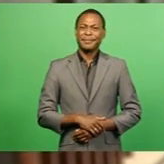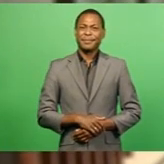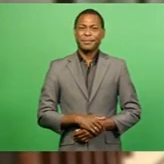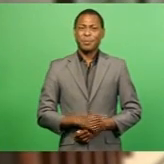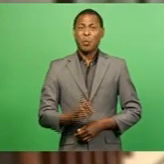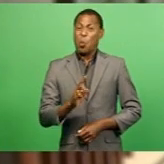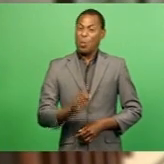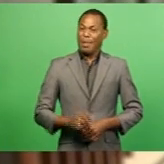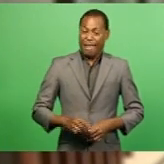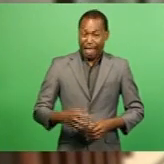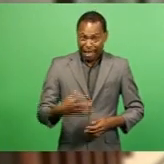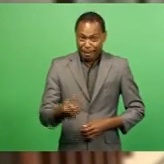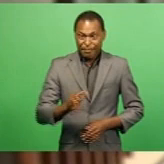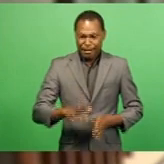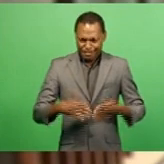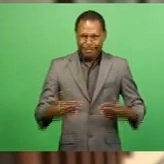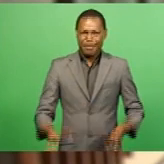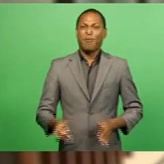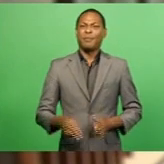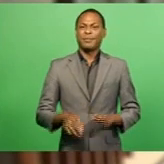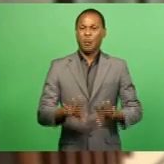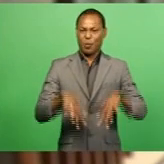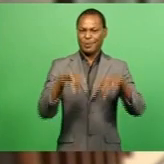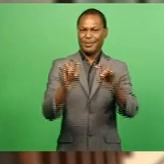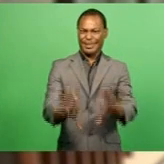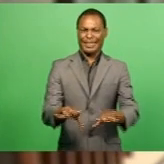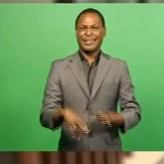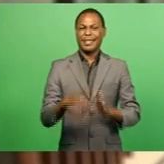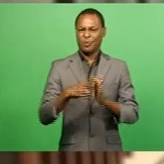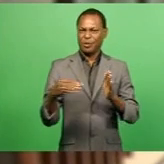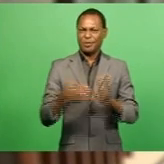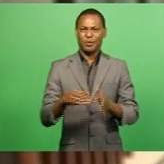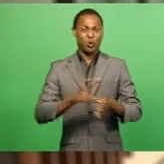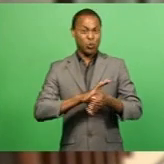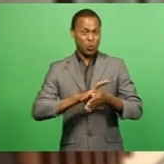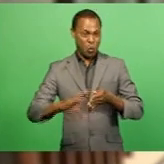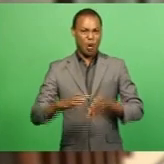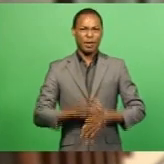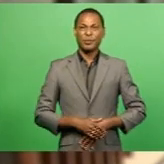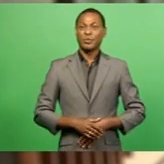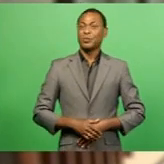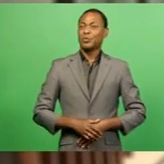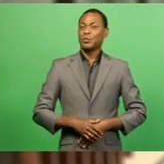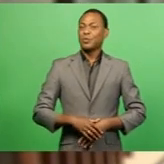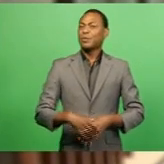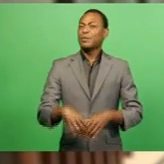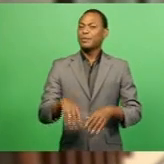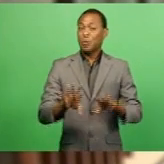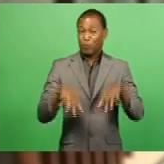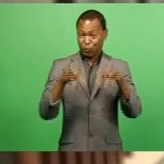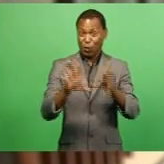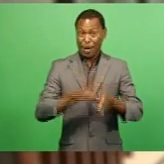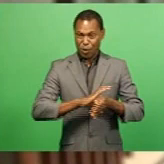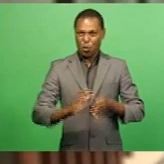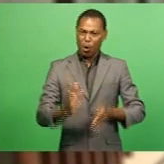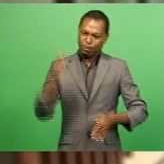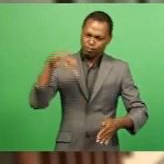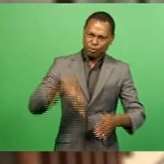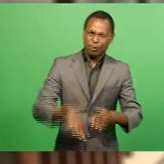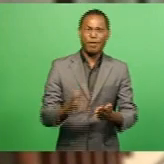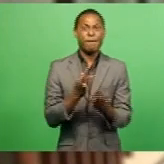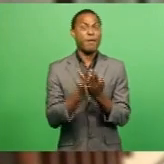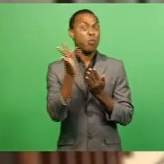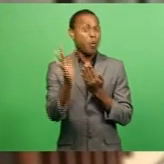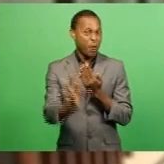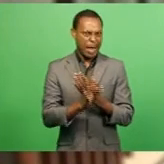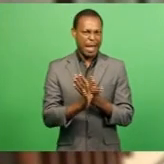to mount on the Aussie and Kiwi dollar. Retail sales for Australia fell 1.1% in February compared to the previous